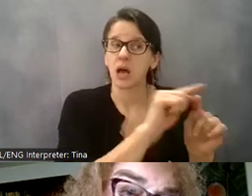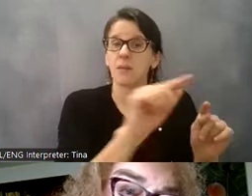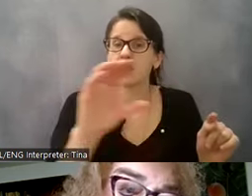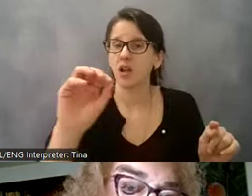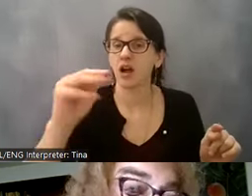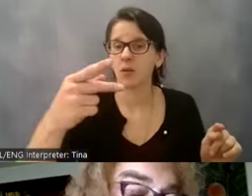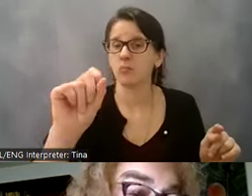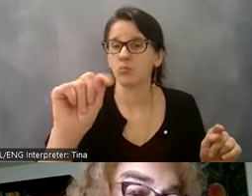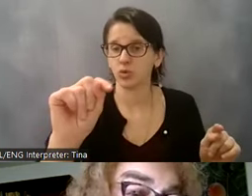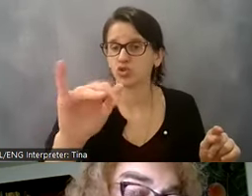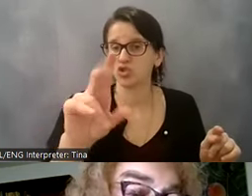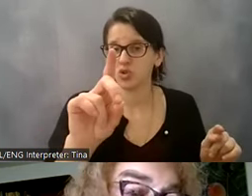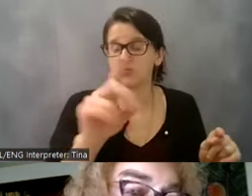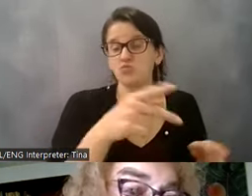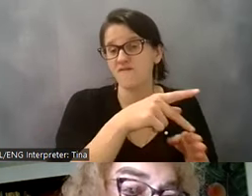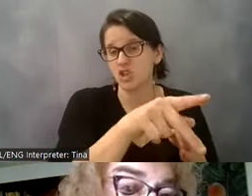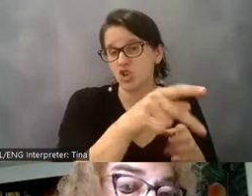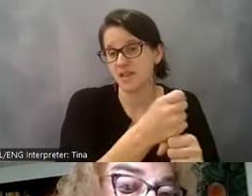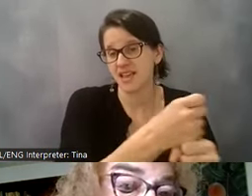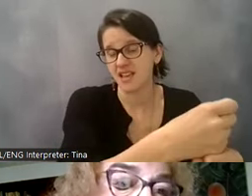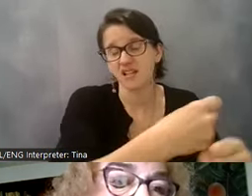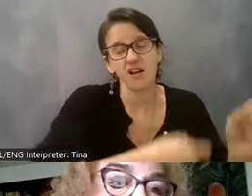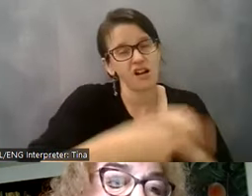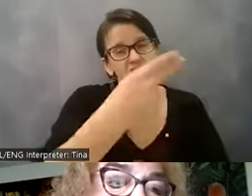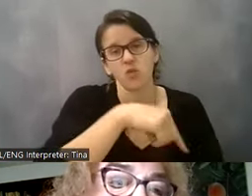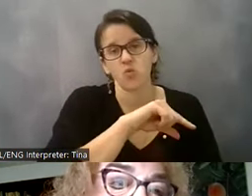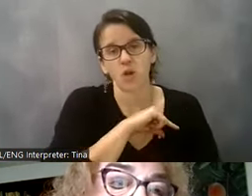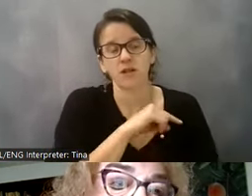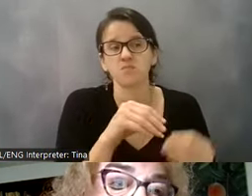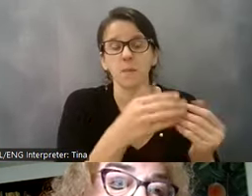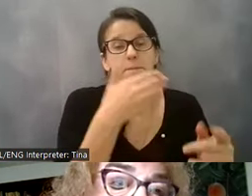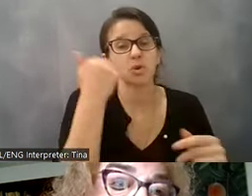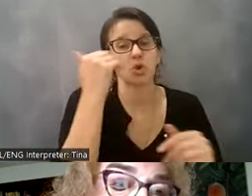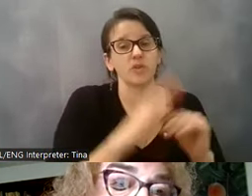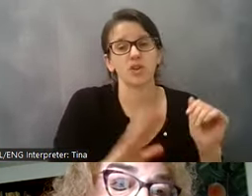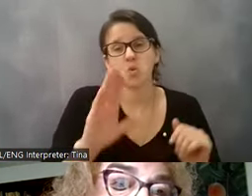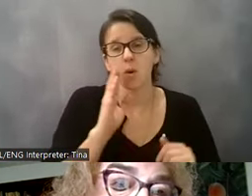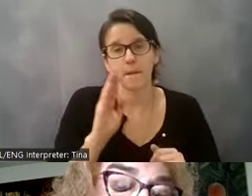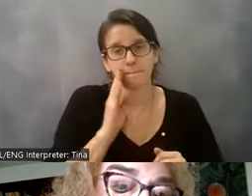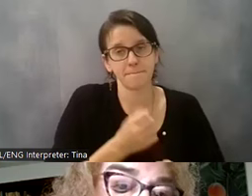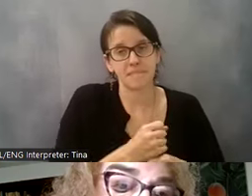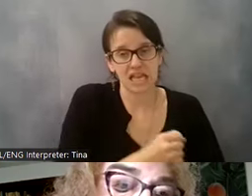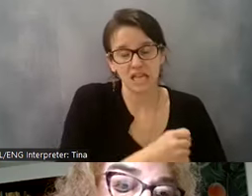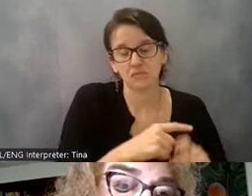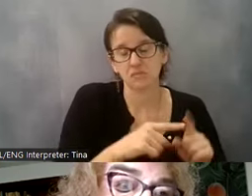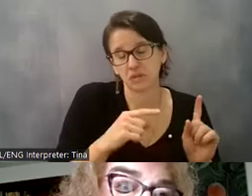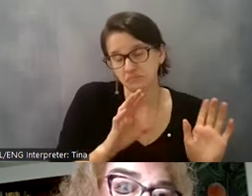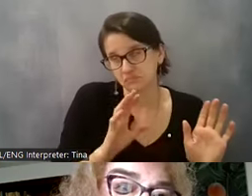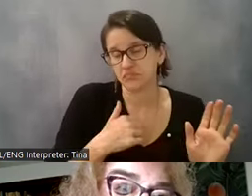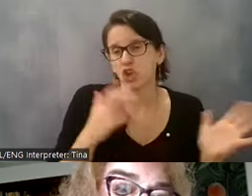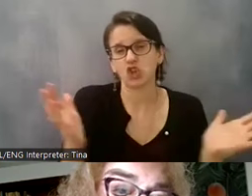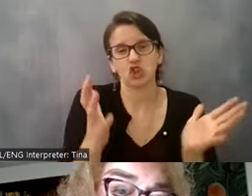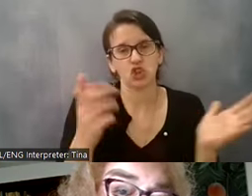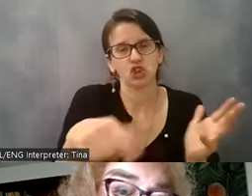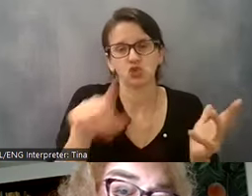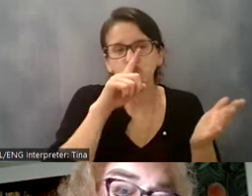very high quality. It's probably better than anything you're able to do at home. So I would urge you to look into